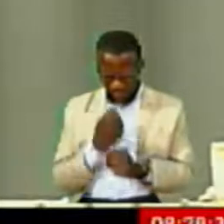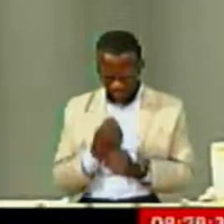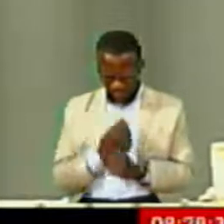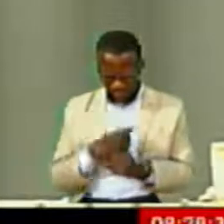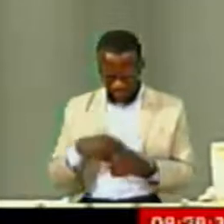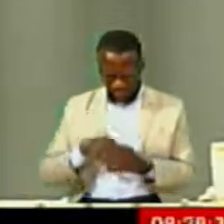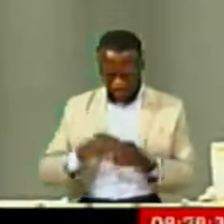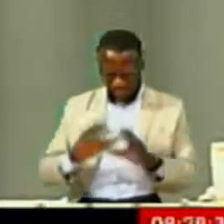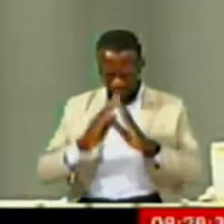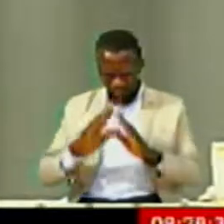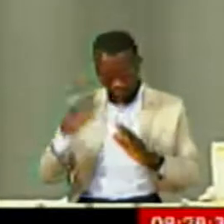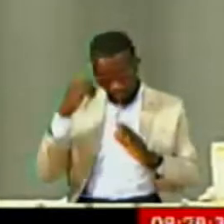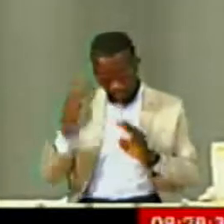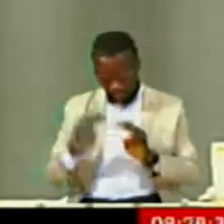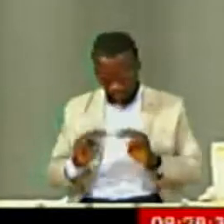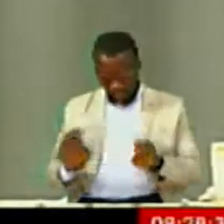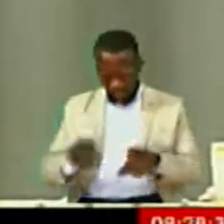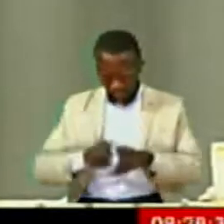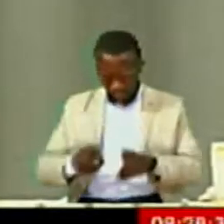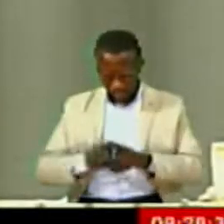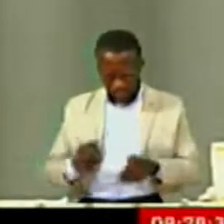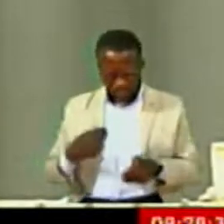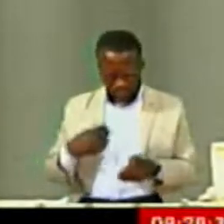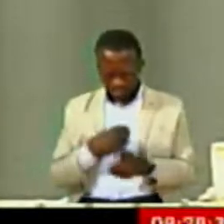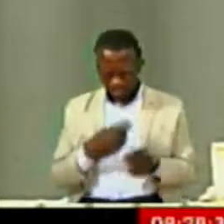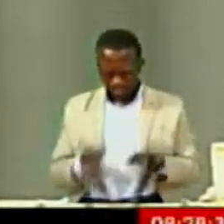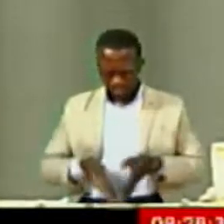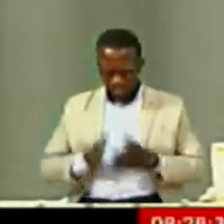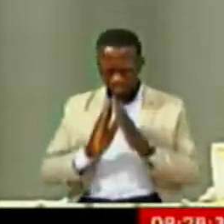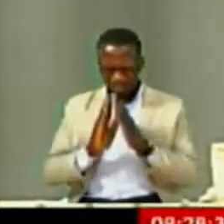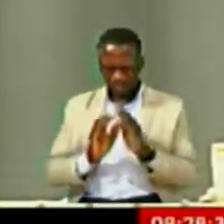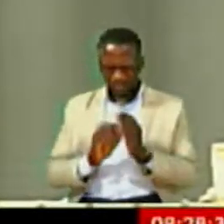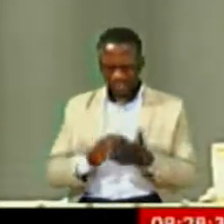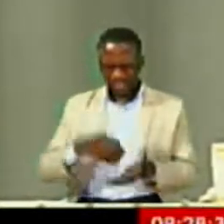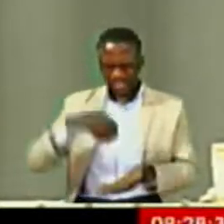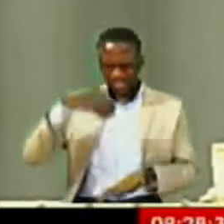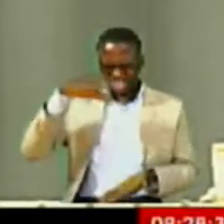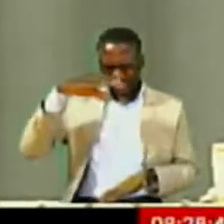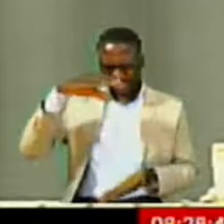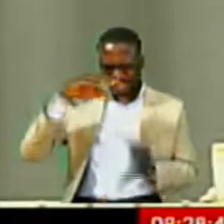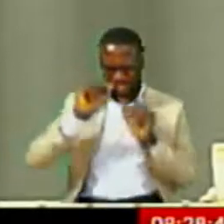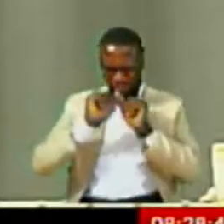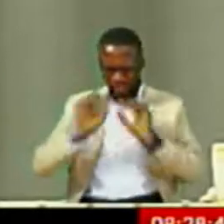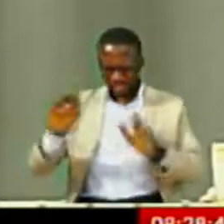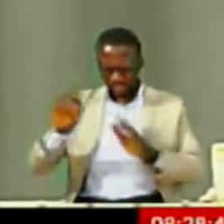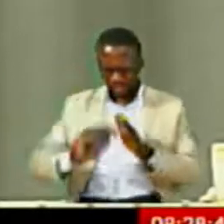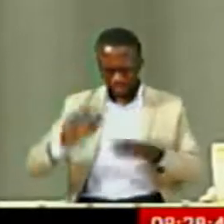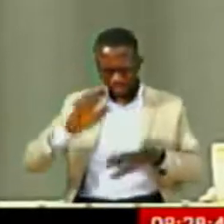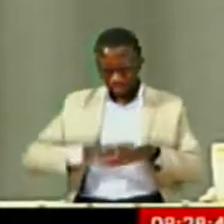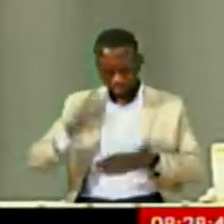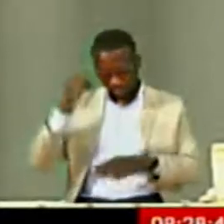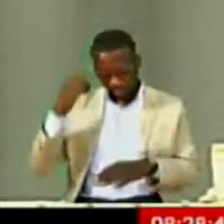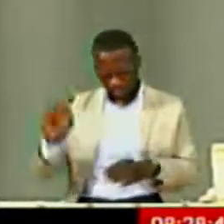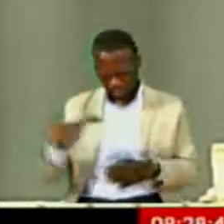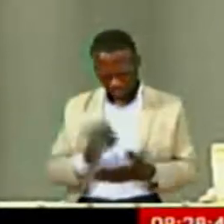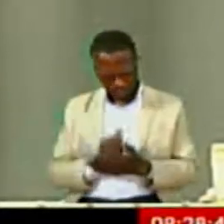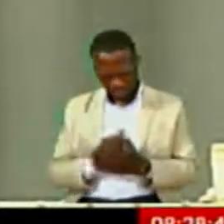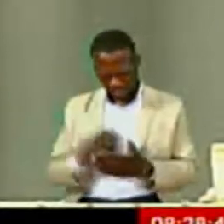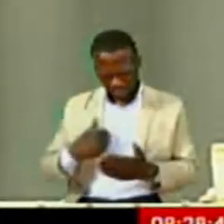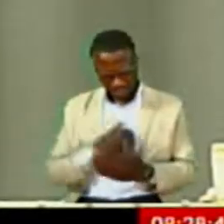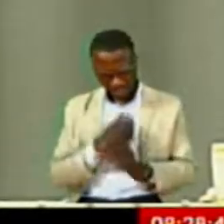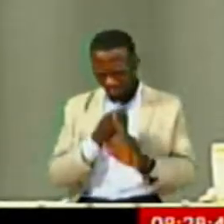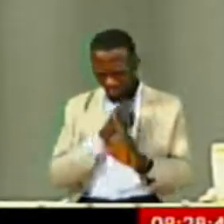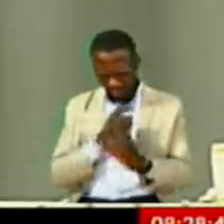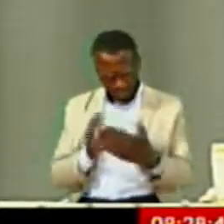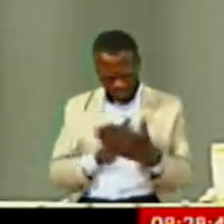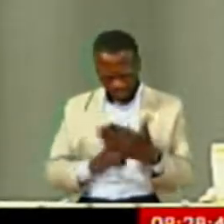your house in one nous demandons de riches bénédictions sur eux. We ask on them rich blessings. Nous venons de lire ta parole. We have just read your word.